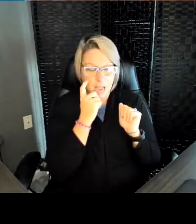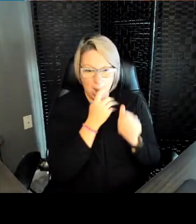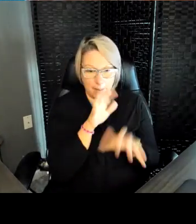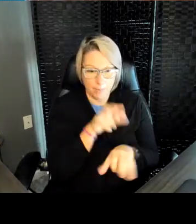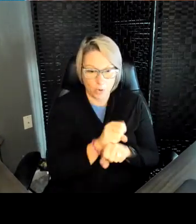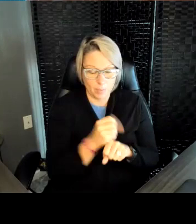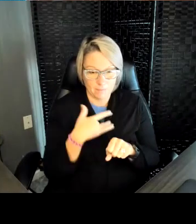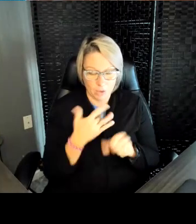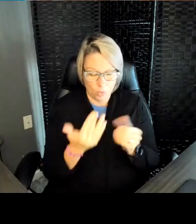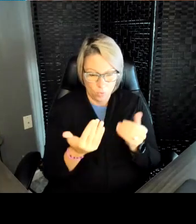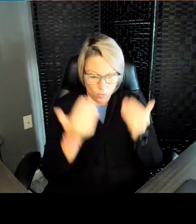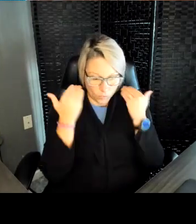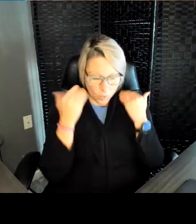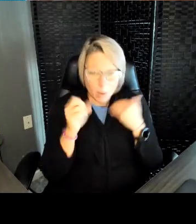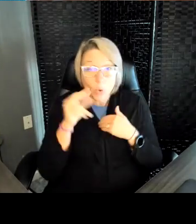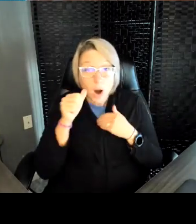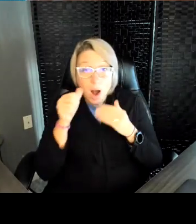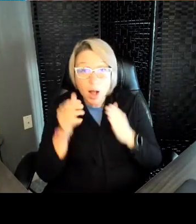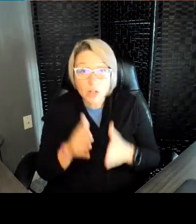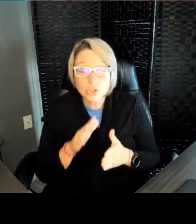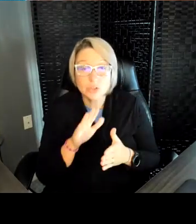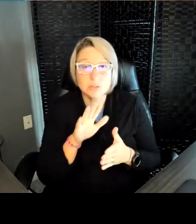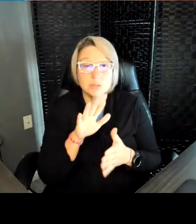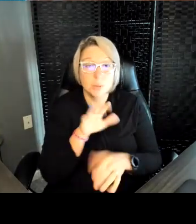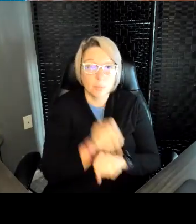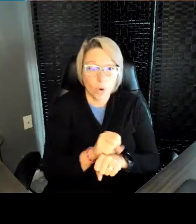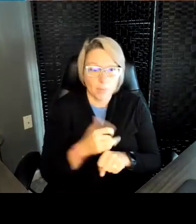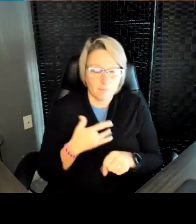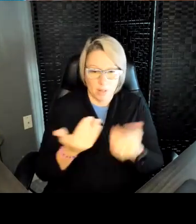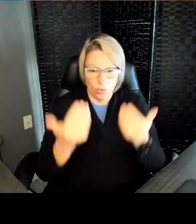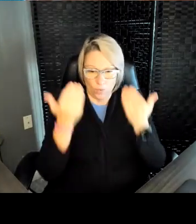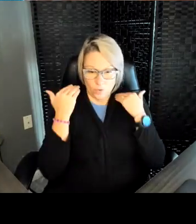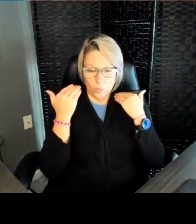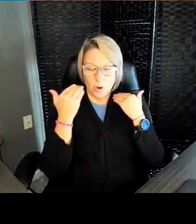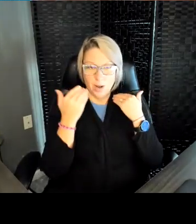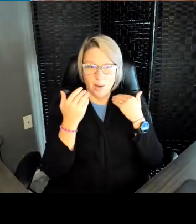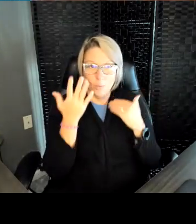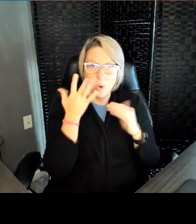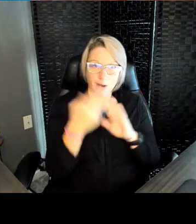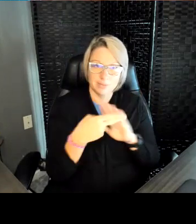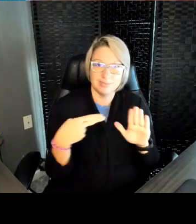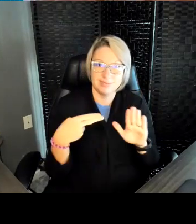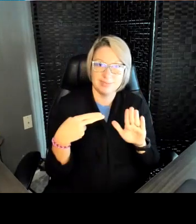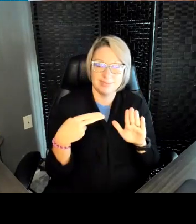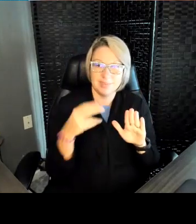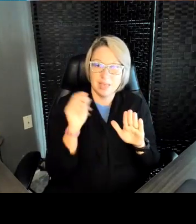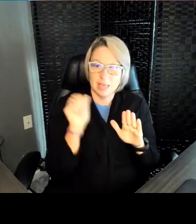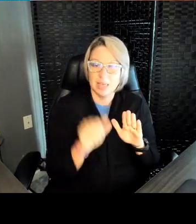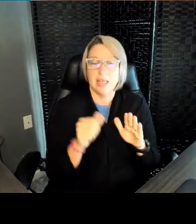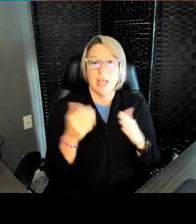or audiology appointments. Think about anything that has a diagnosis. It can be pretty catastrophic. It can